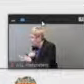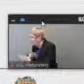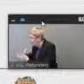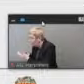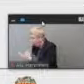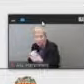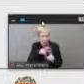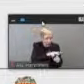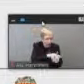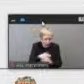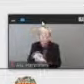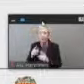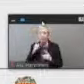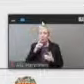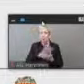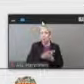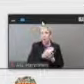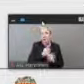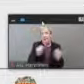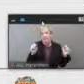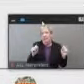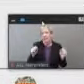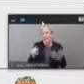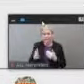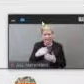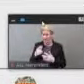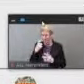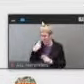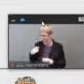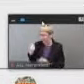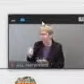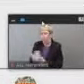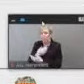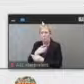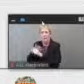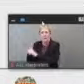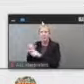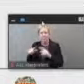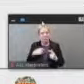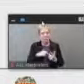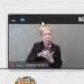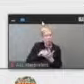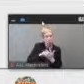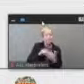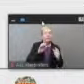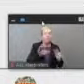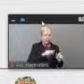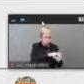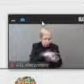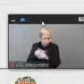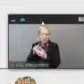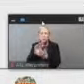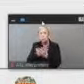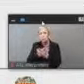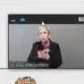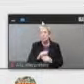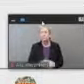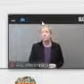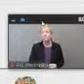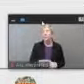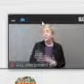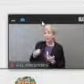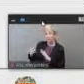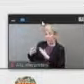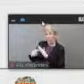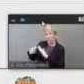safety, even in the midst of a pandemic that's coming out. I think the other thing, if you read through the guidance, is the cleaning,